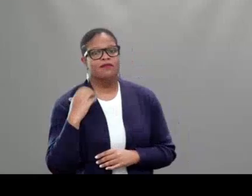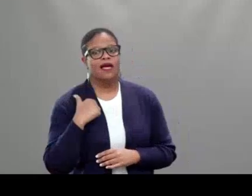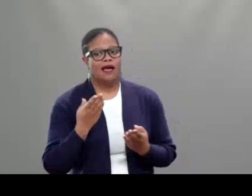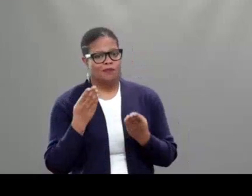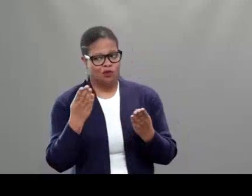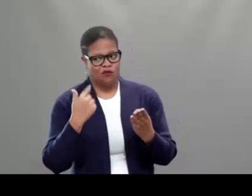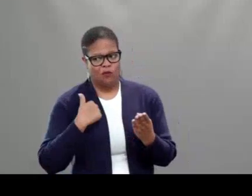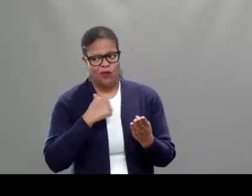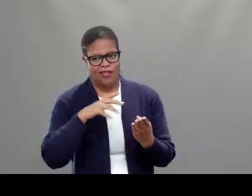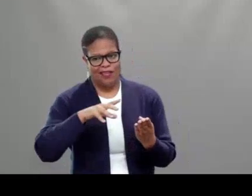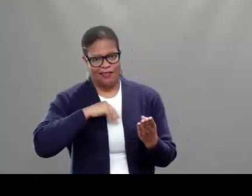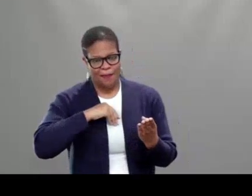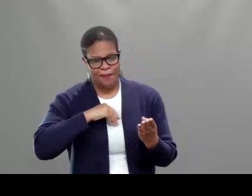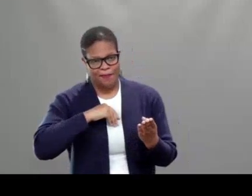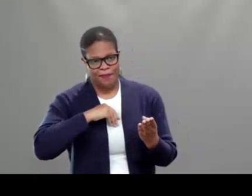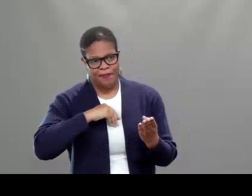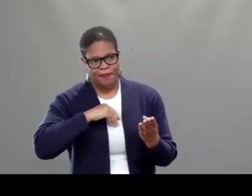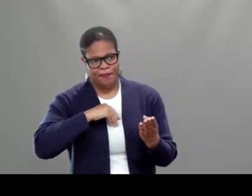we accept the